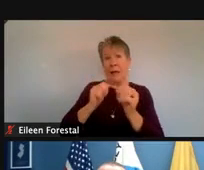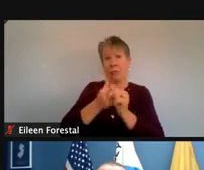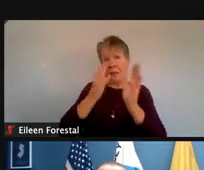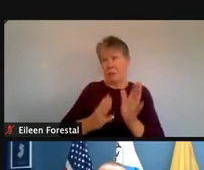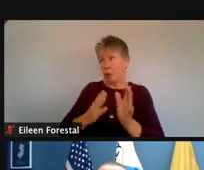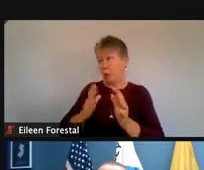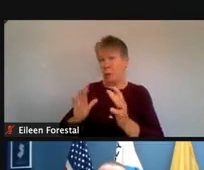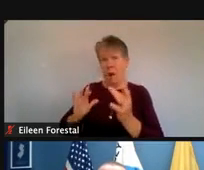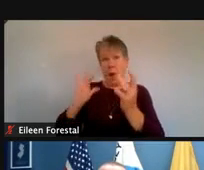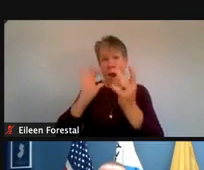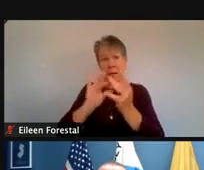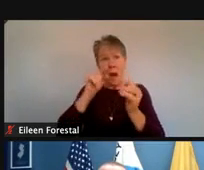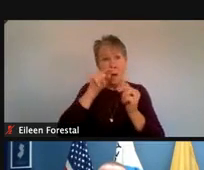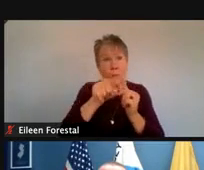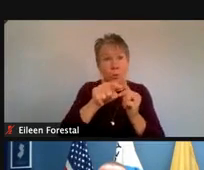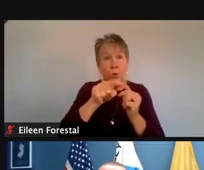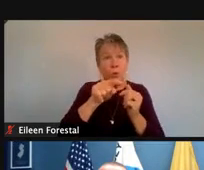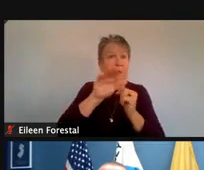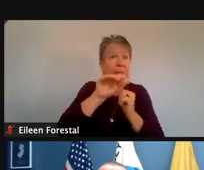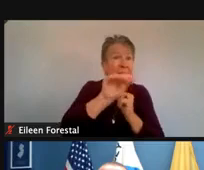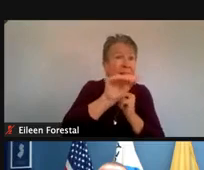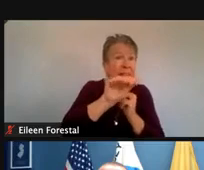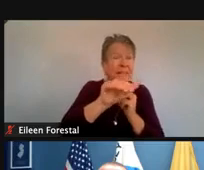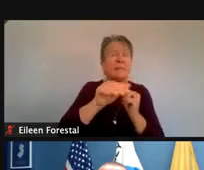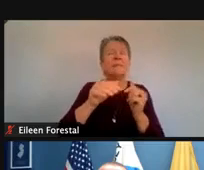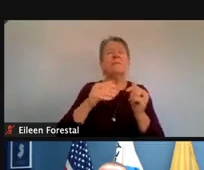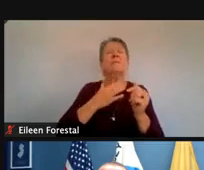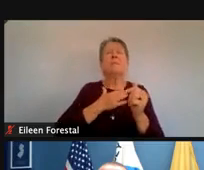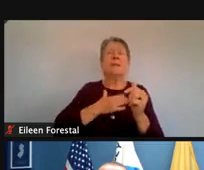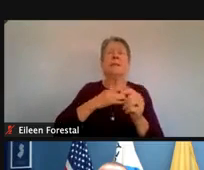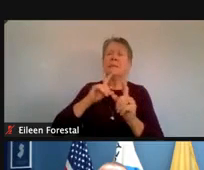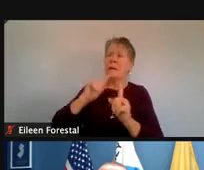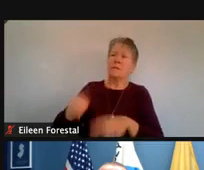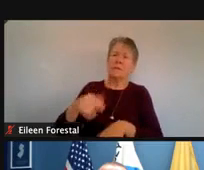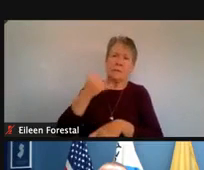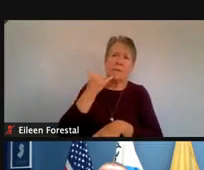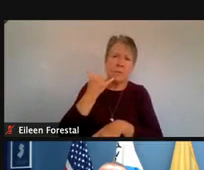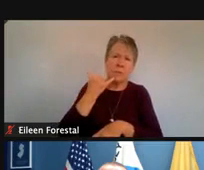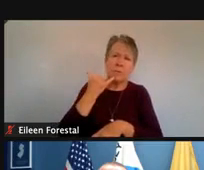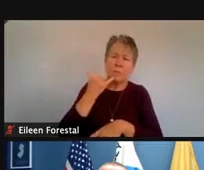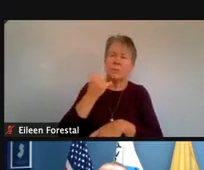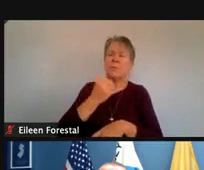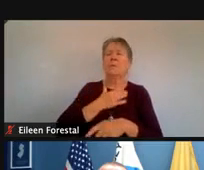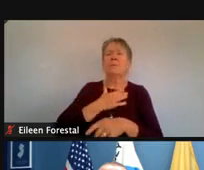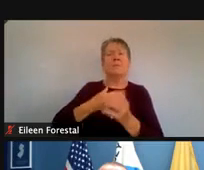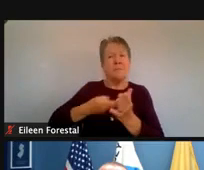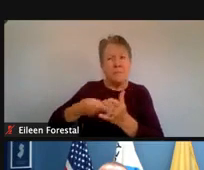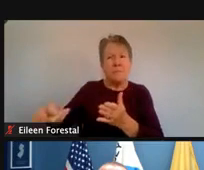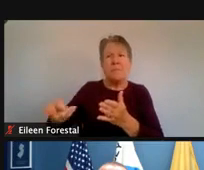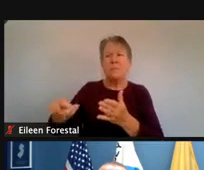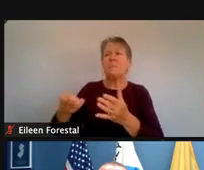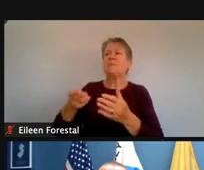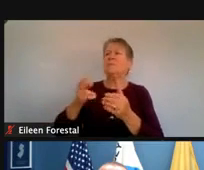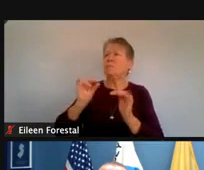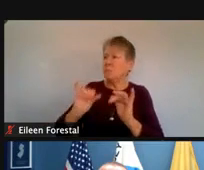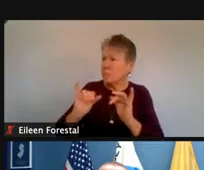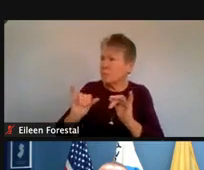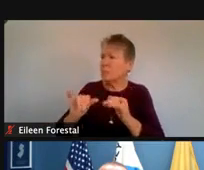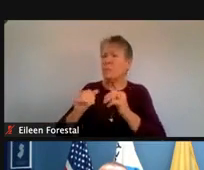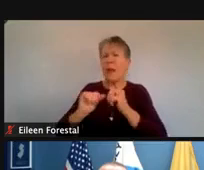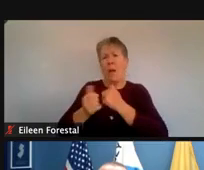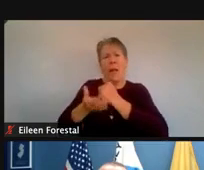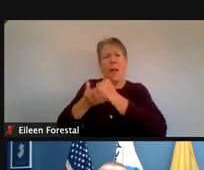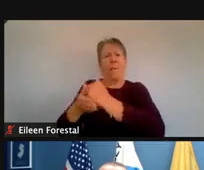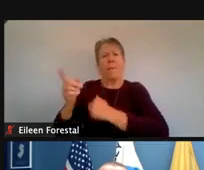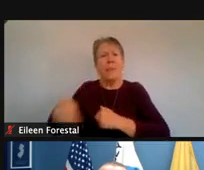close contacts. Local health departments have shared that many of the positive cases say they prefer to inform